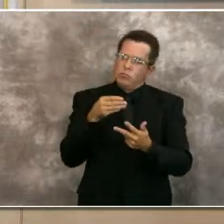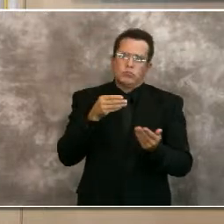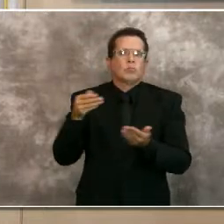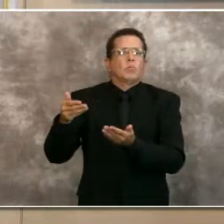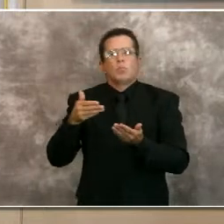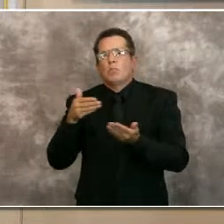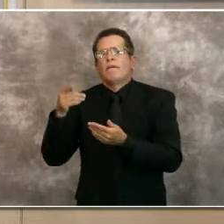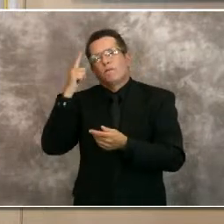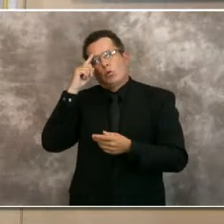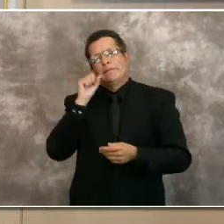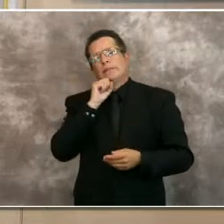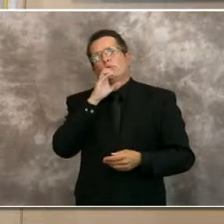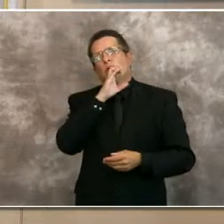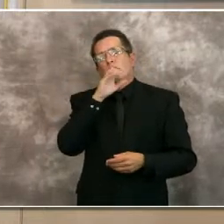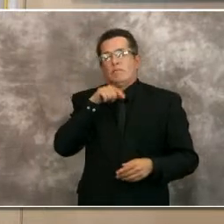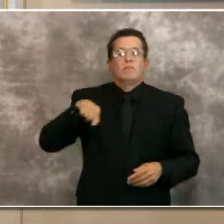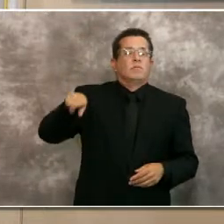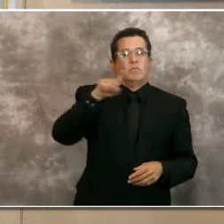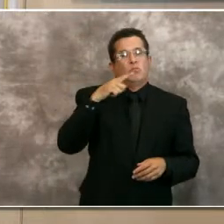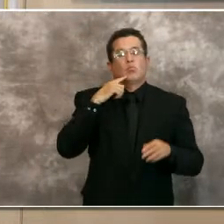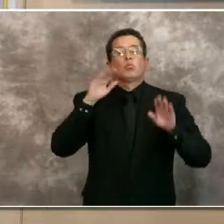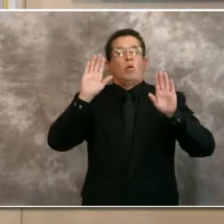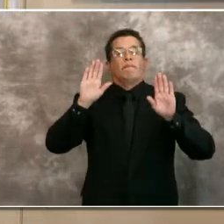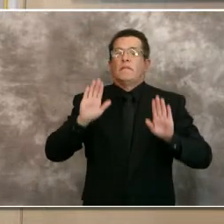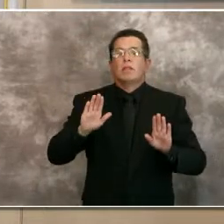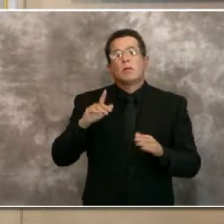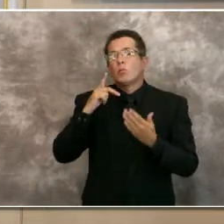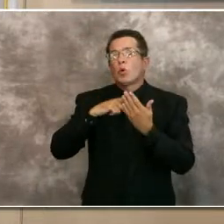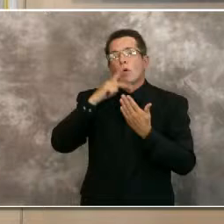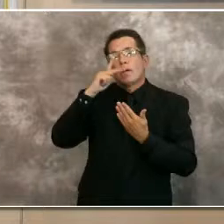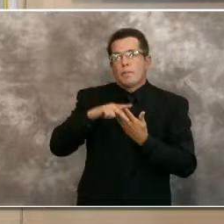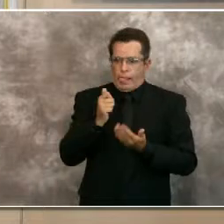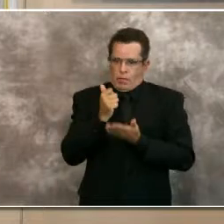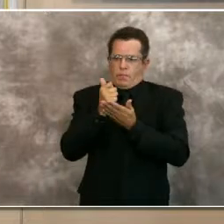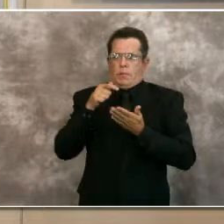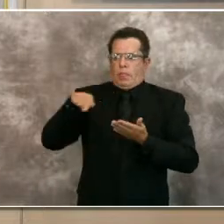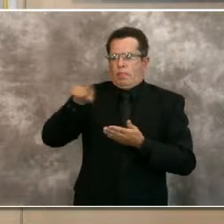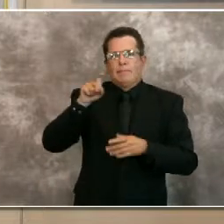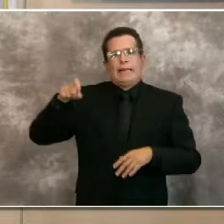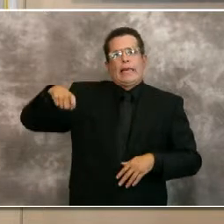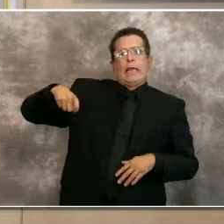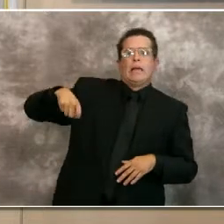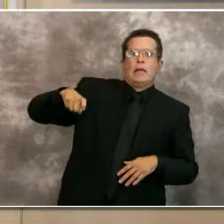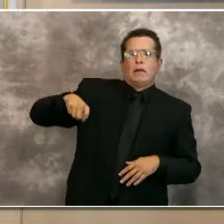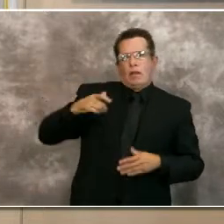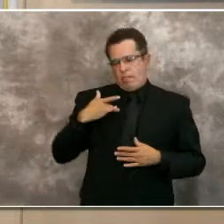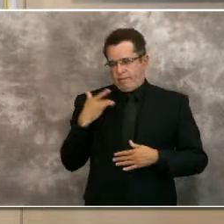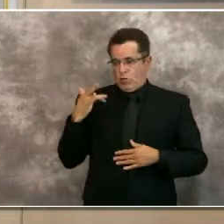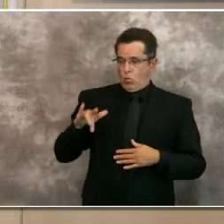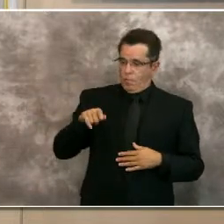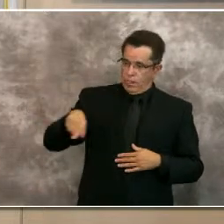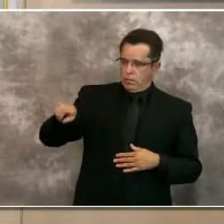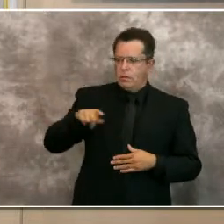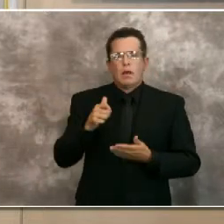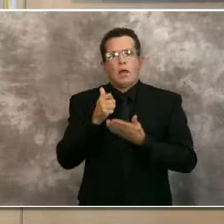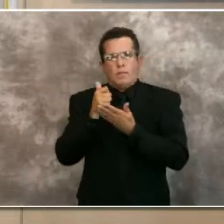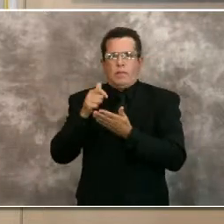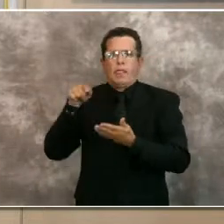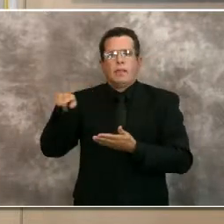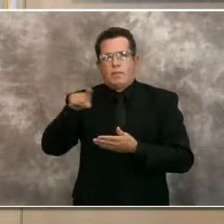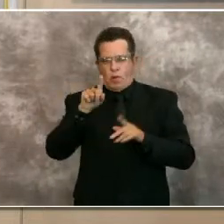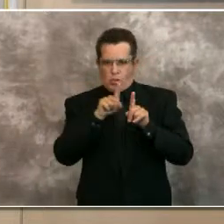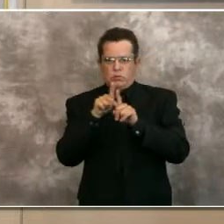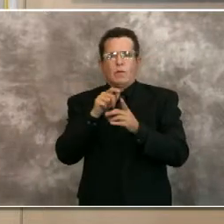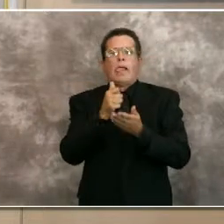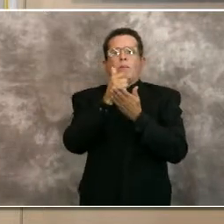adults. It's a great program because it helps our vulnerable population while also assisting restaurants that have suffered